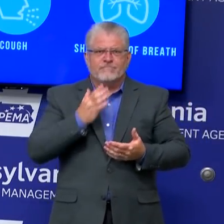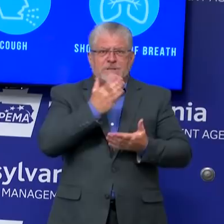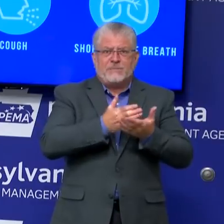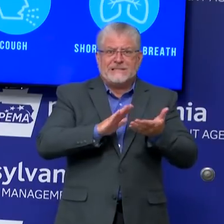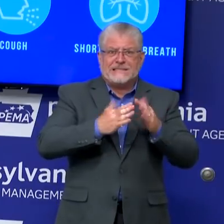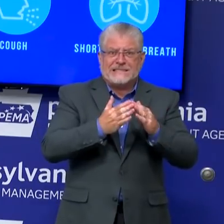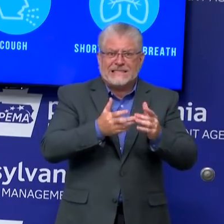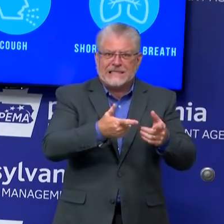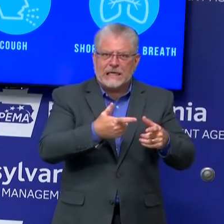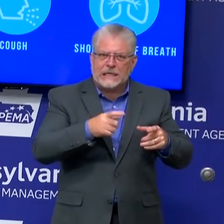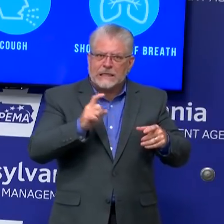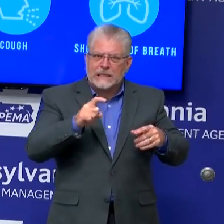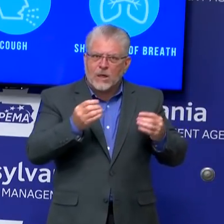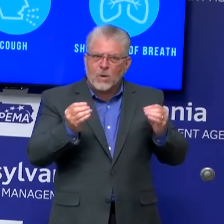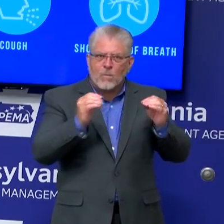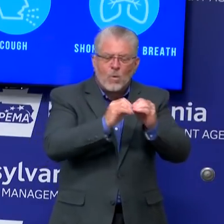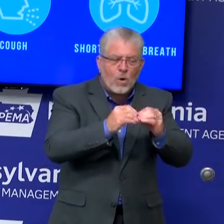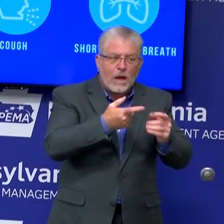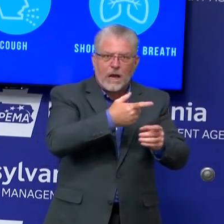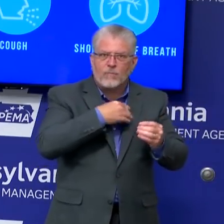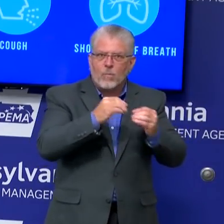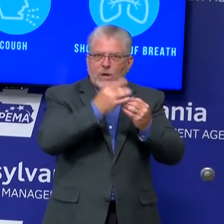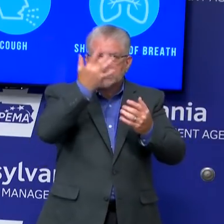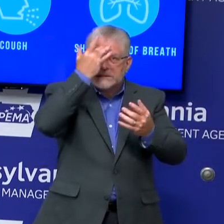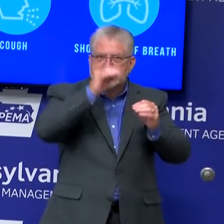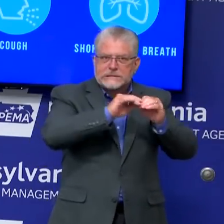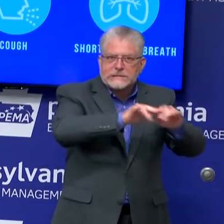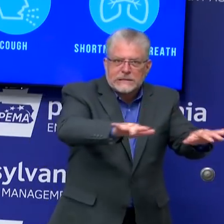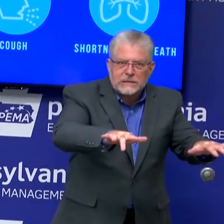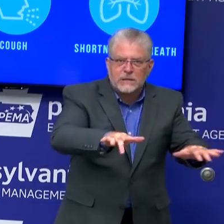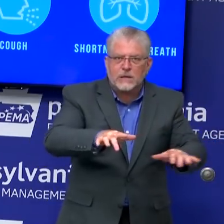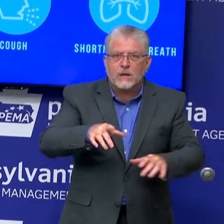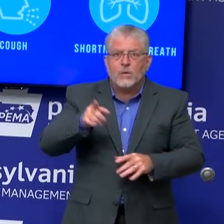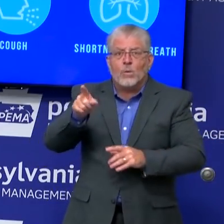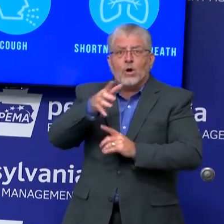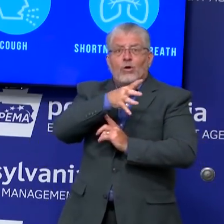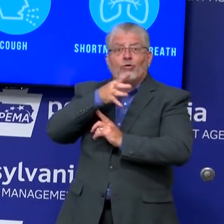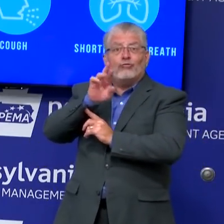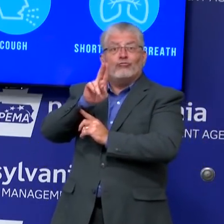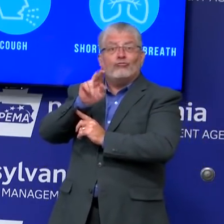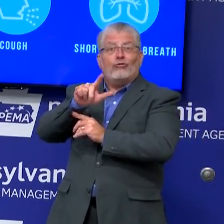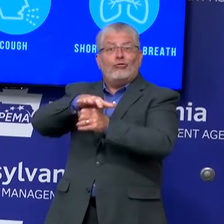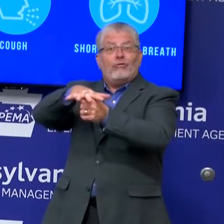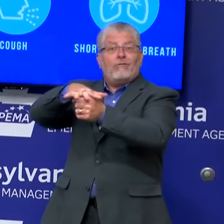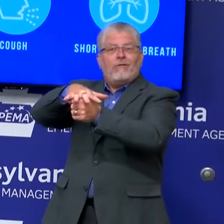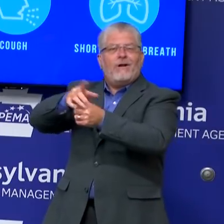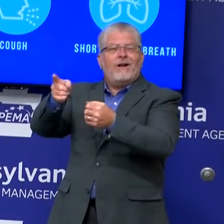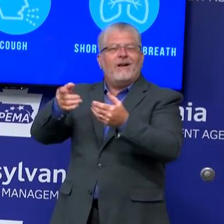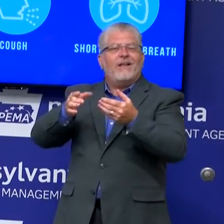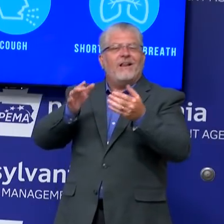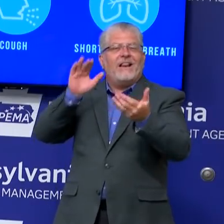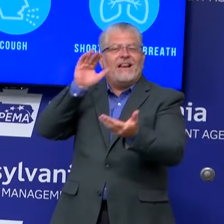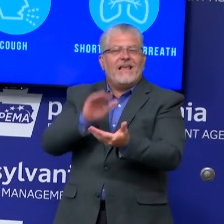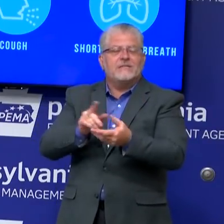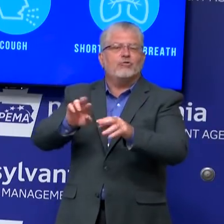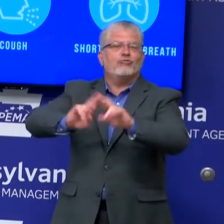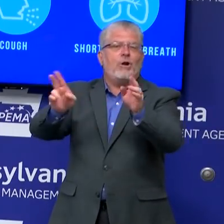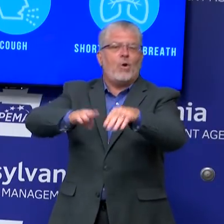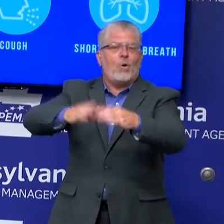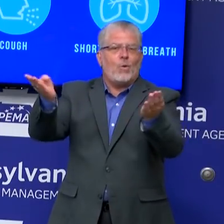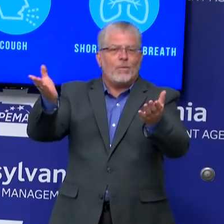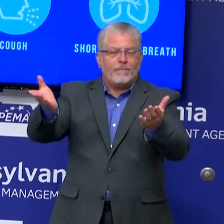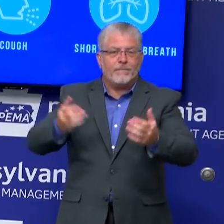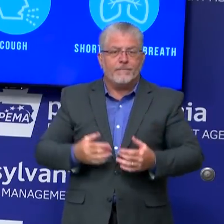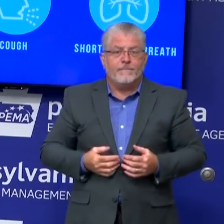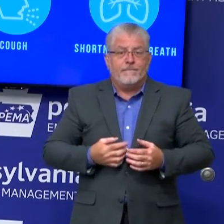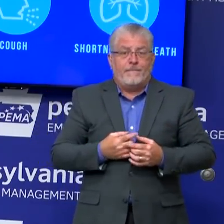activity in their local areas. Our models now have been helpful to the White House Coronavirus Task Force as we've been helping them to